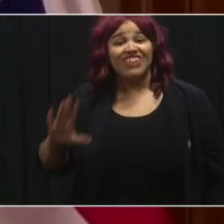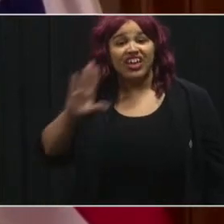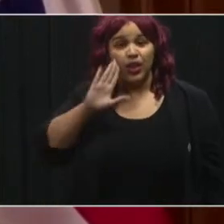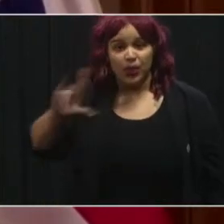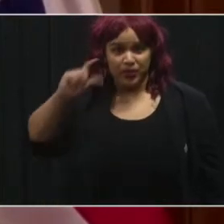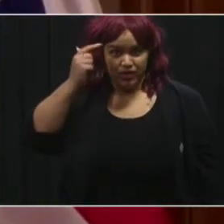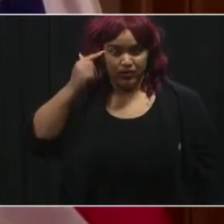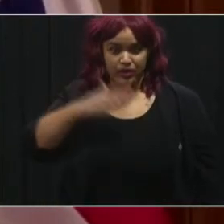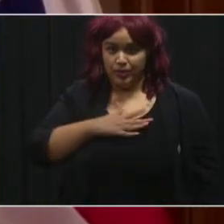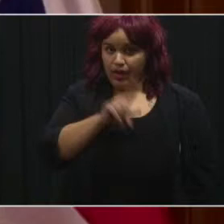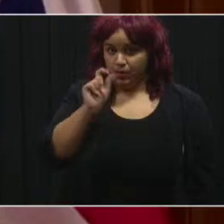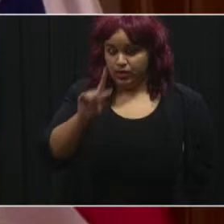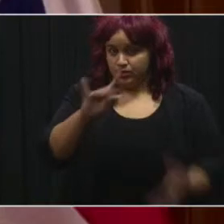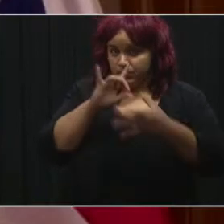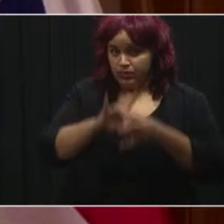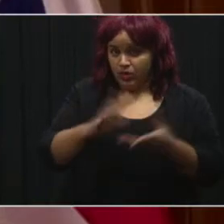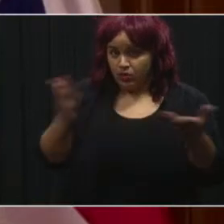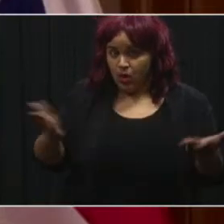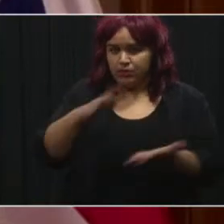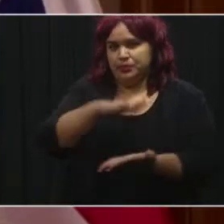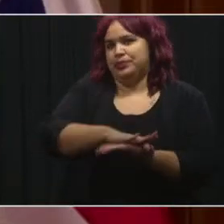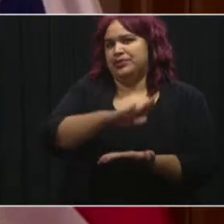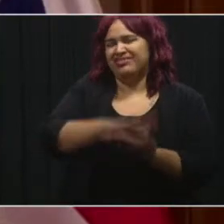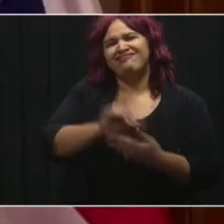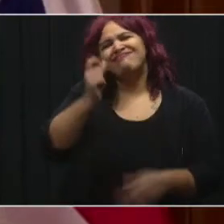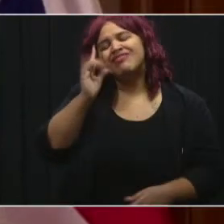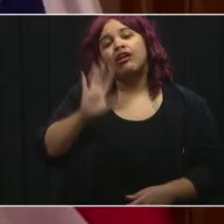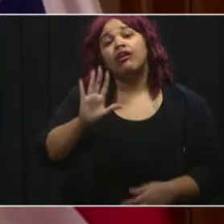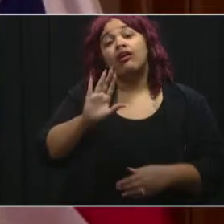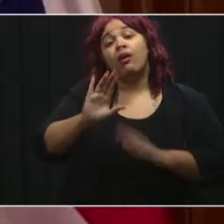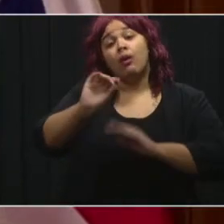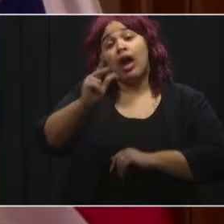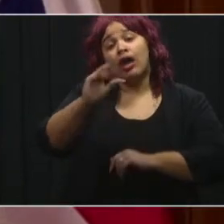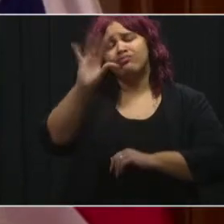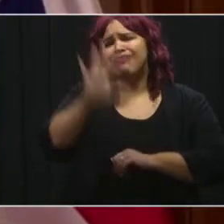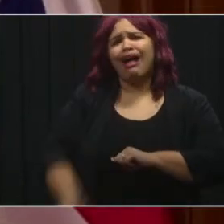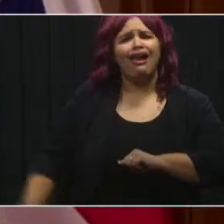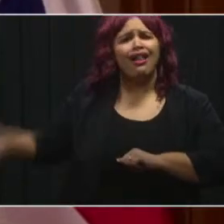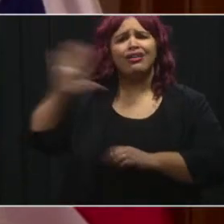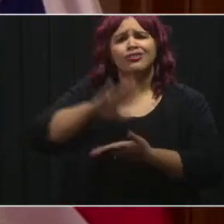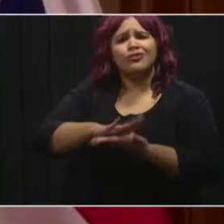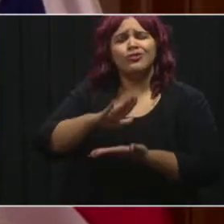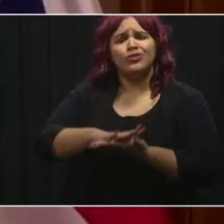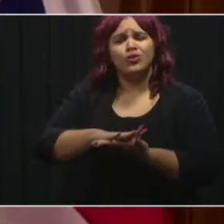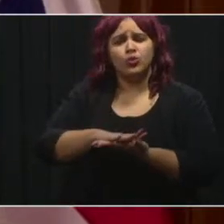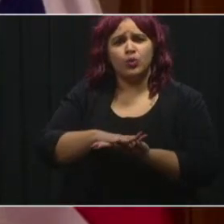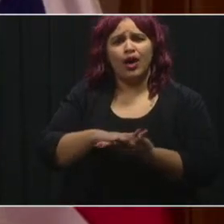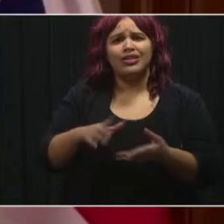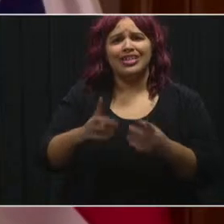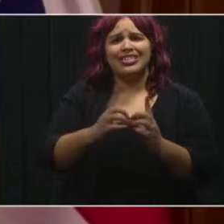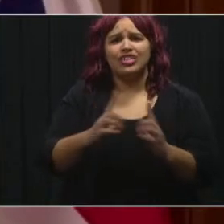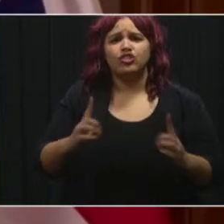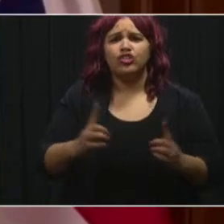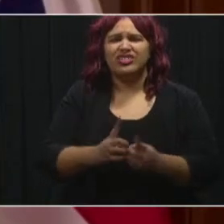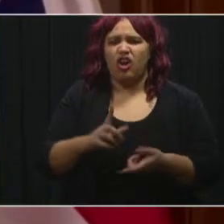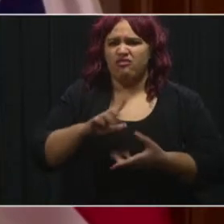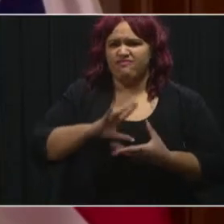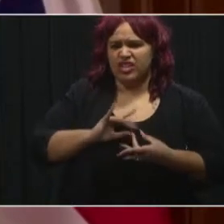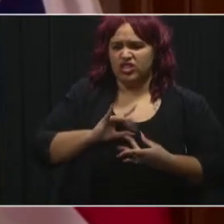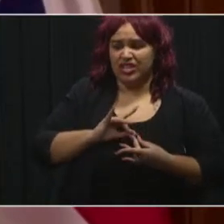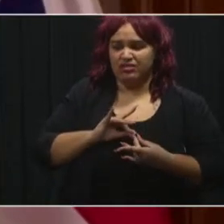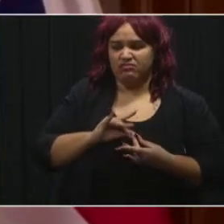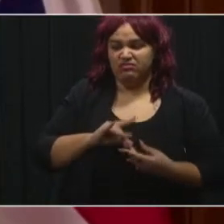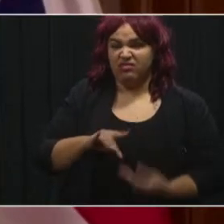schools. Numerous school districts throughout Ohio, large and small, are reporting some issues with the shortage of